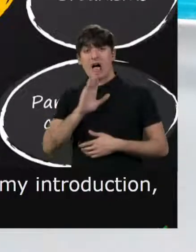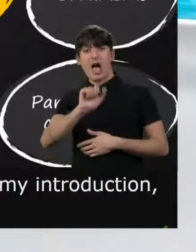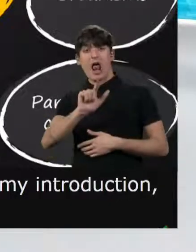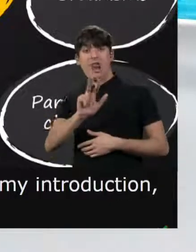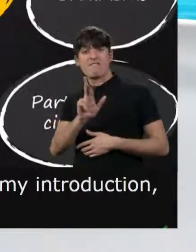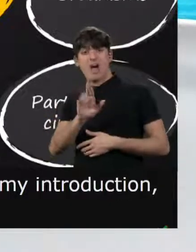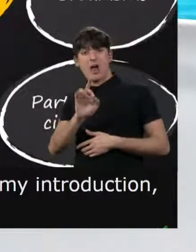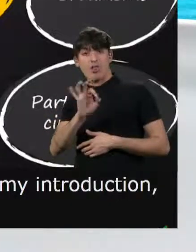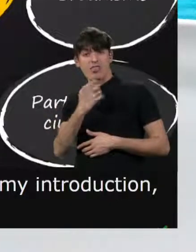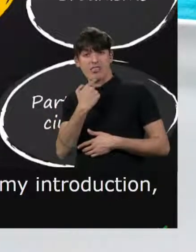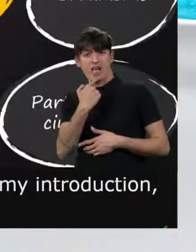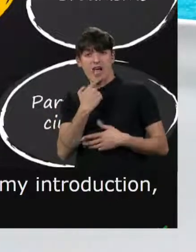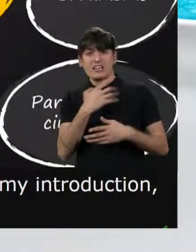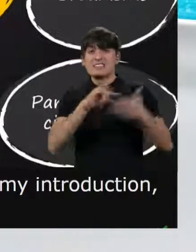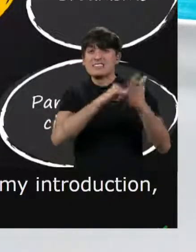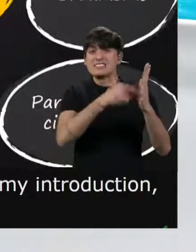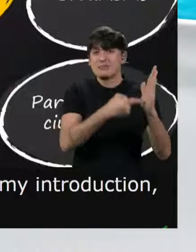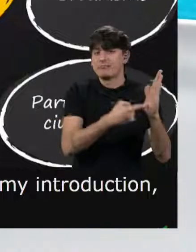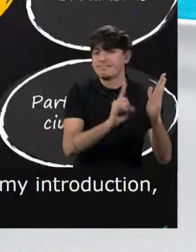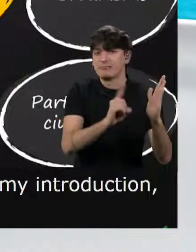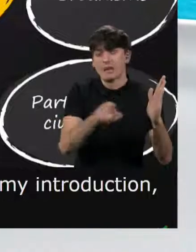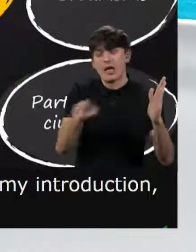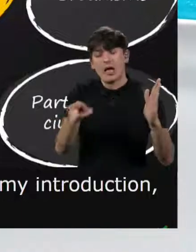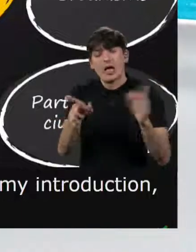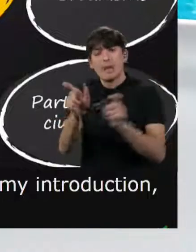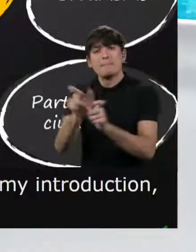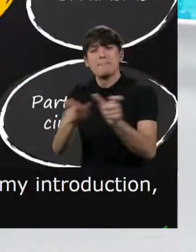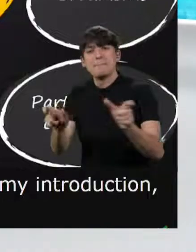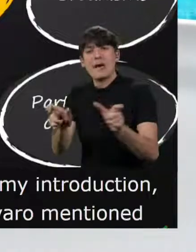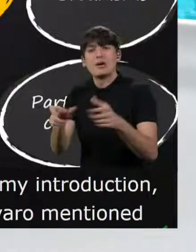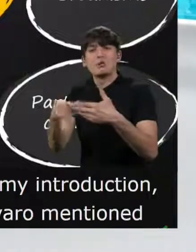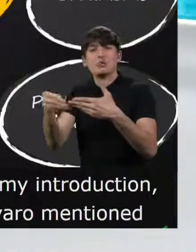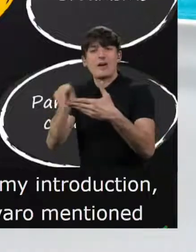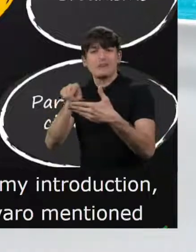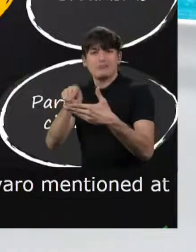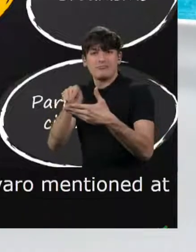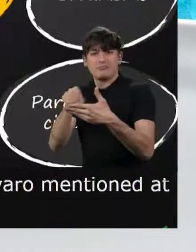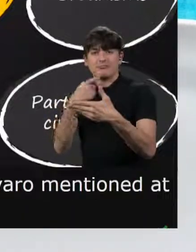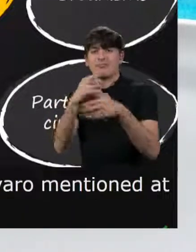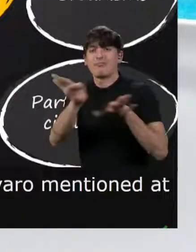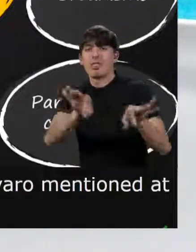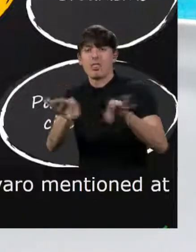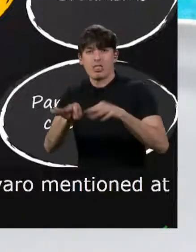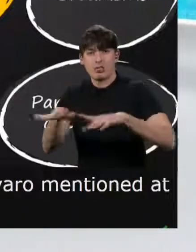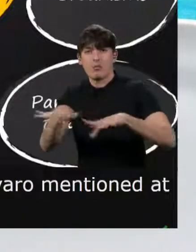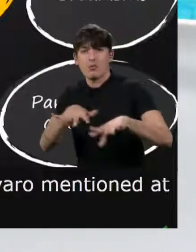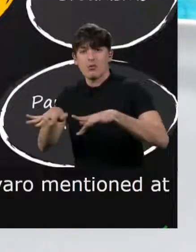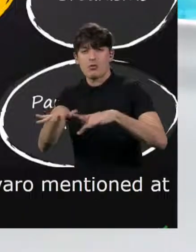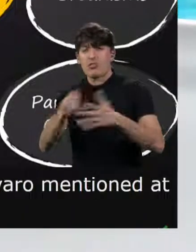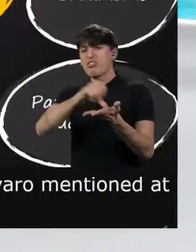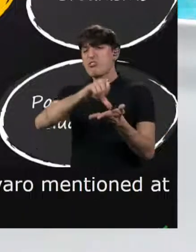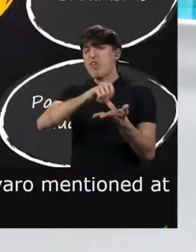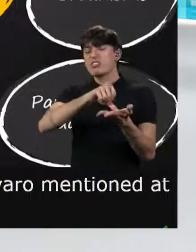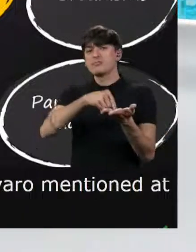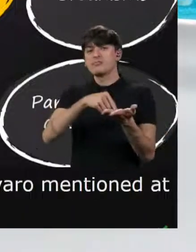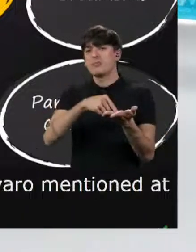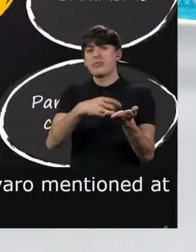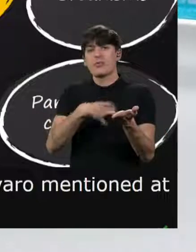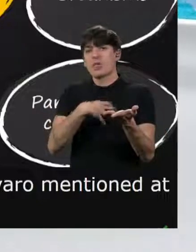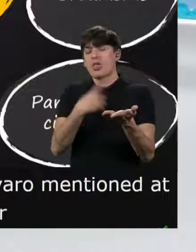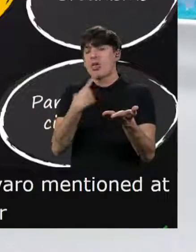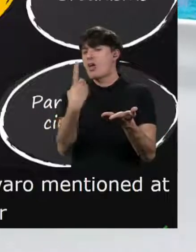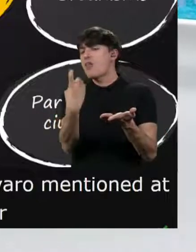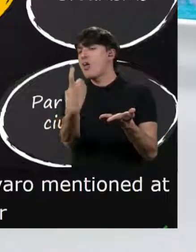As Alvaro mentioned at the beginning, it's not the system, it's a traveler who determines the mode